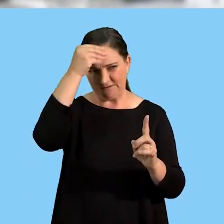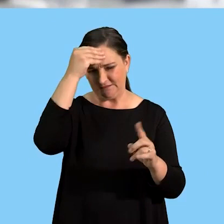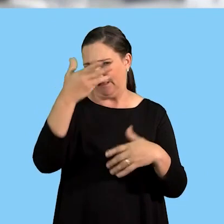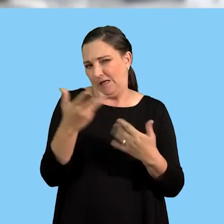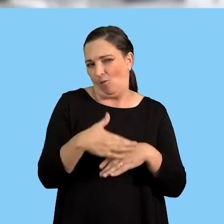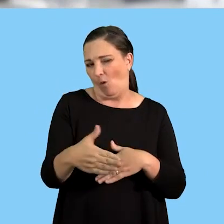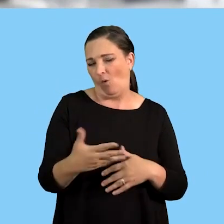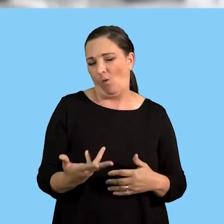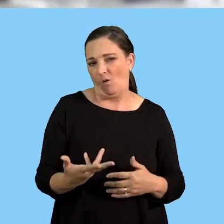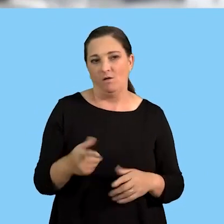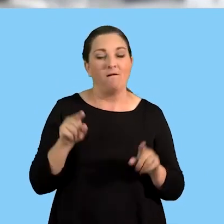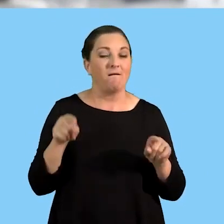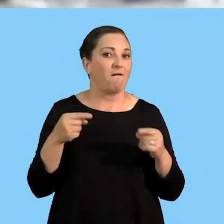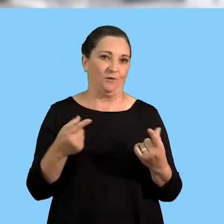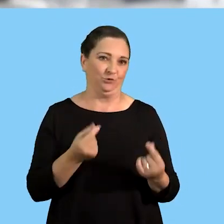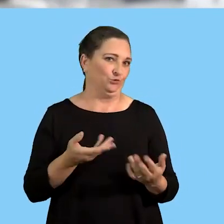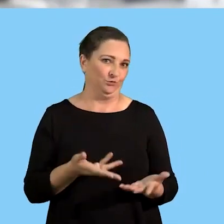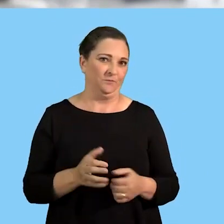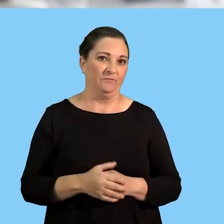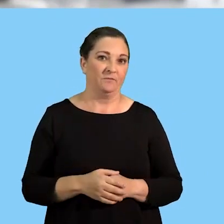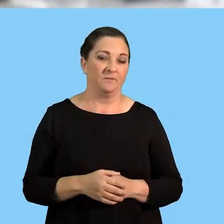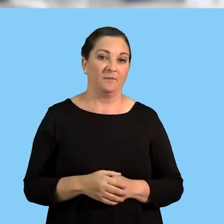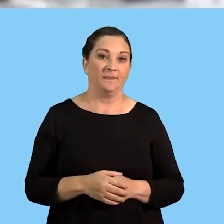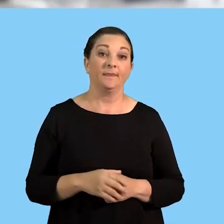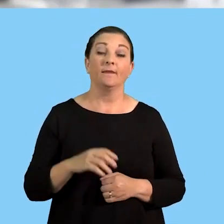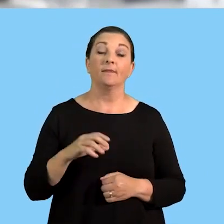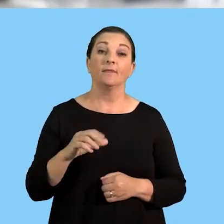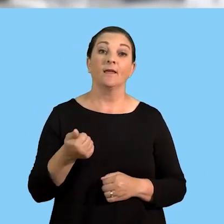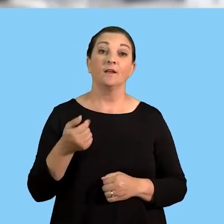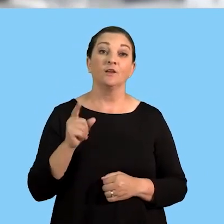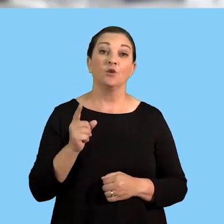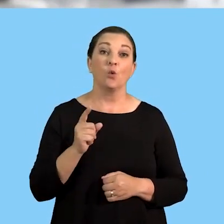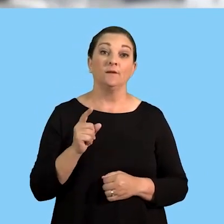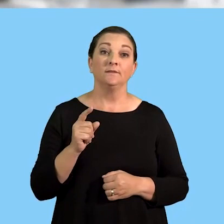feel more interested in the job anymore. We must